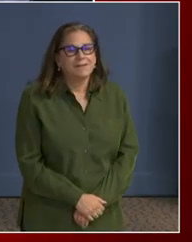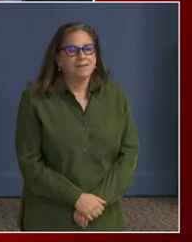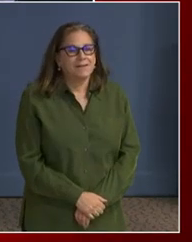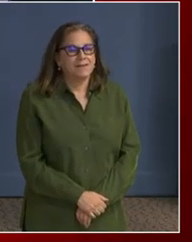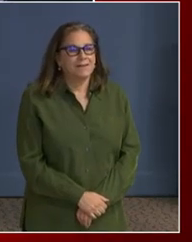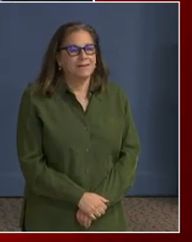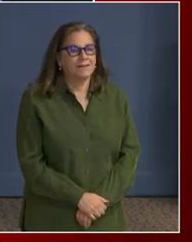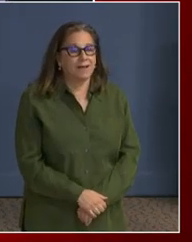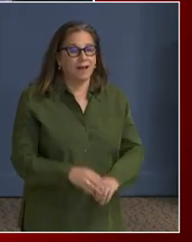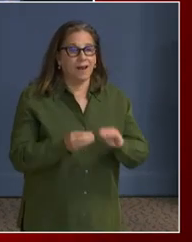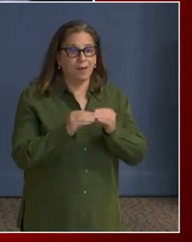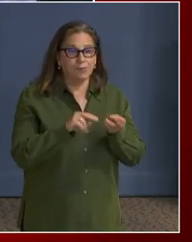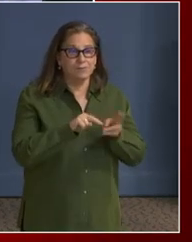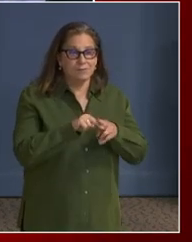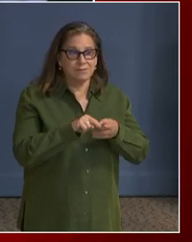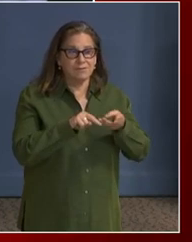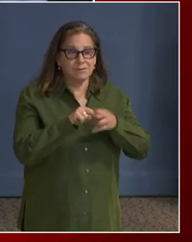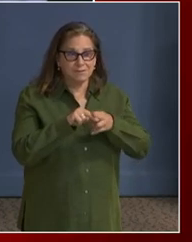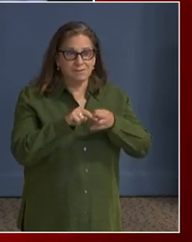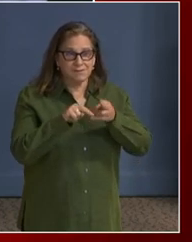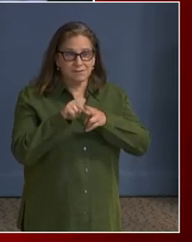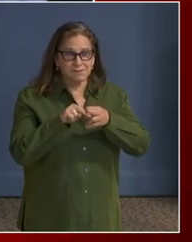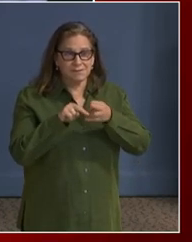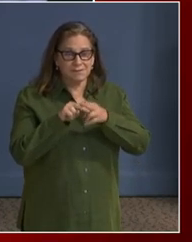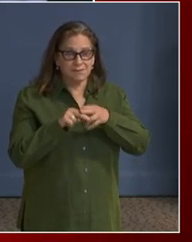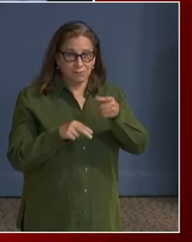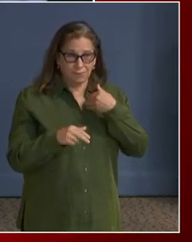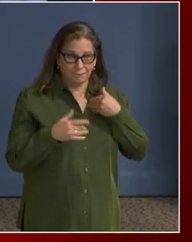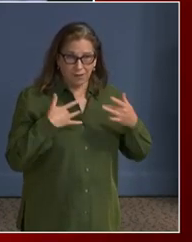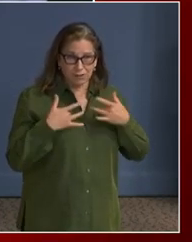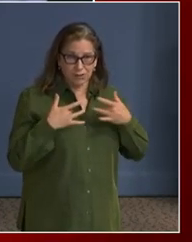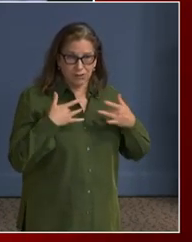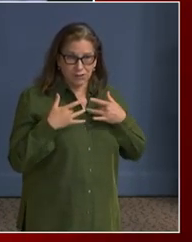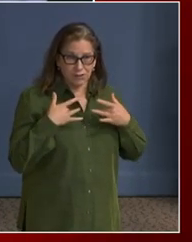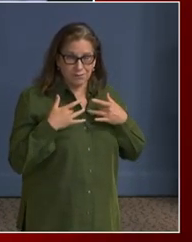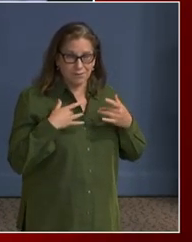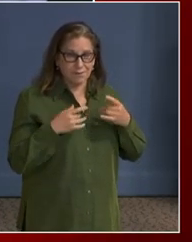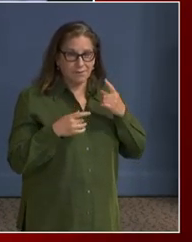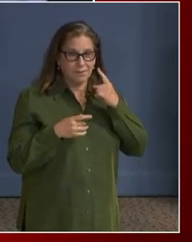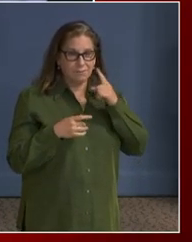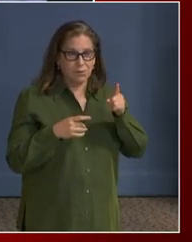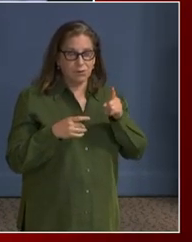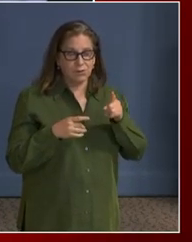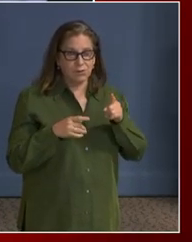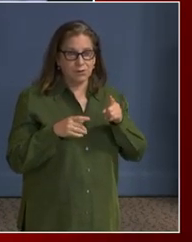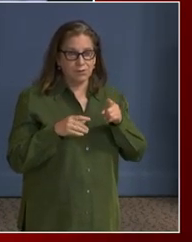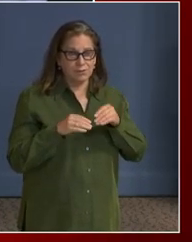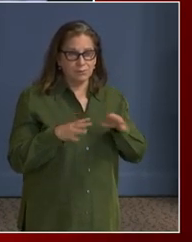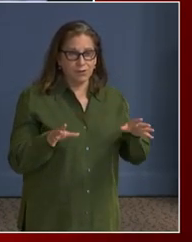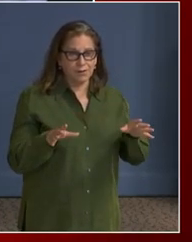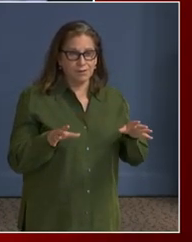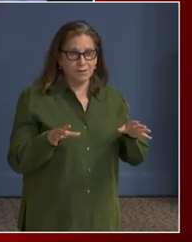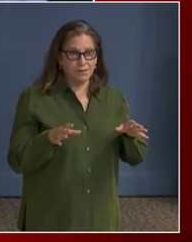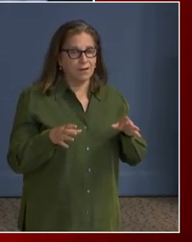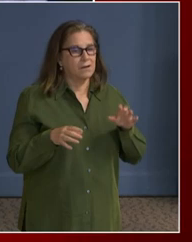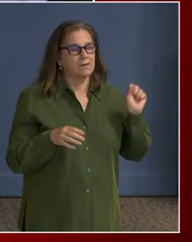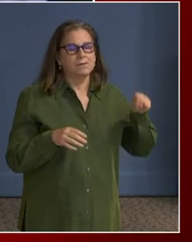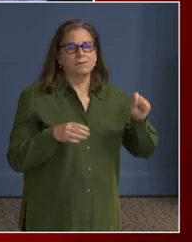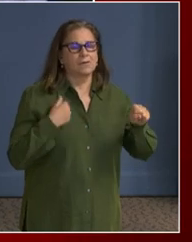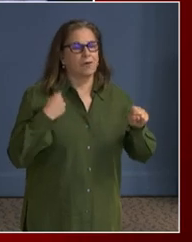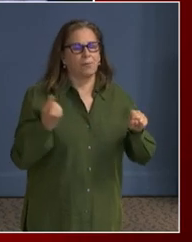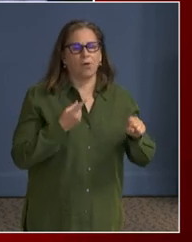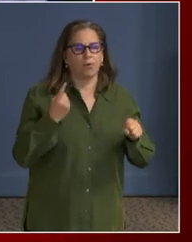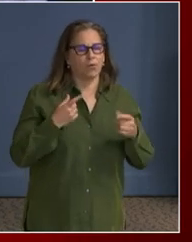slowly. Any concern there? The new infections. We are always concerned about